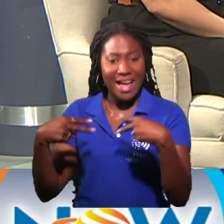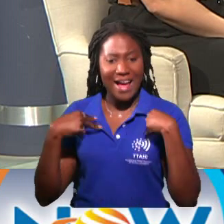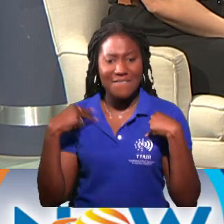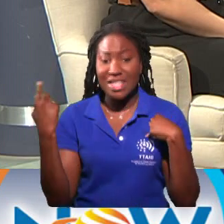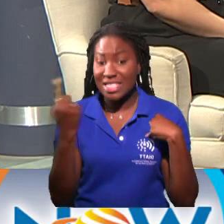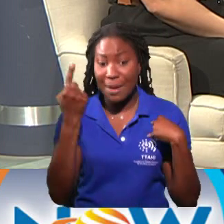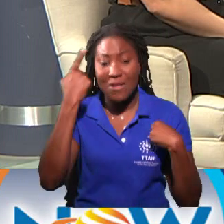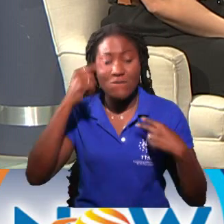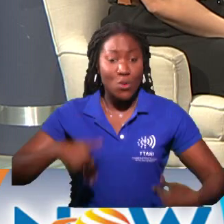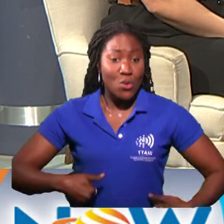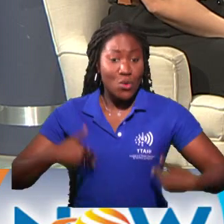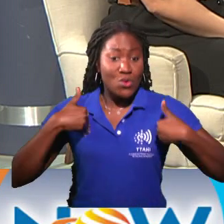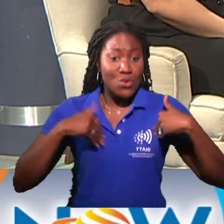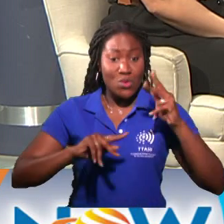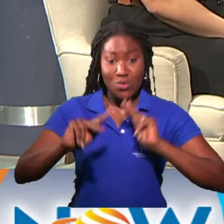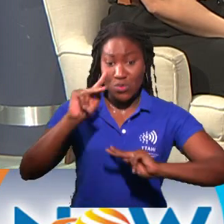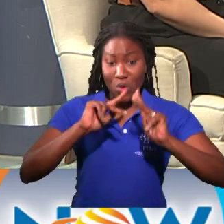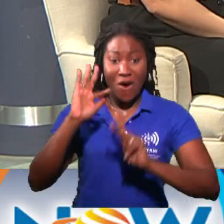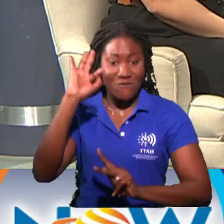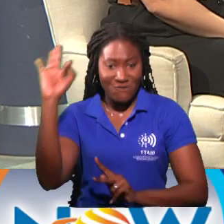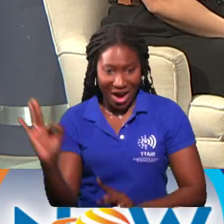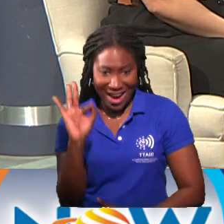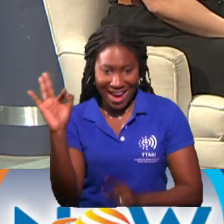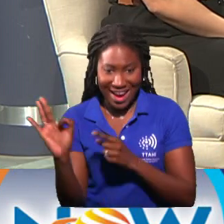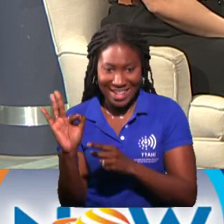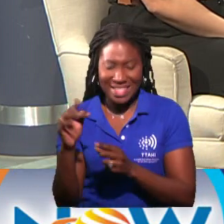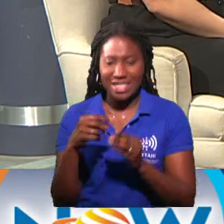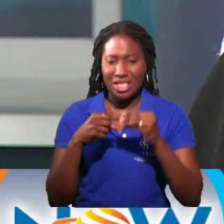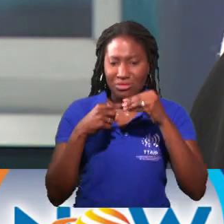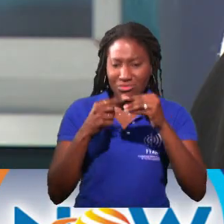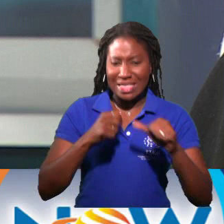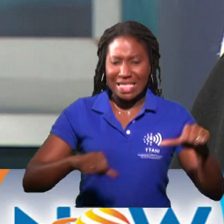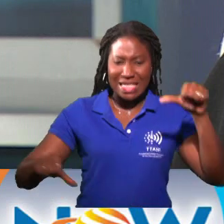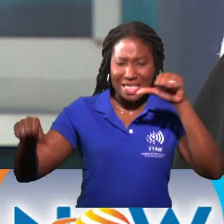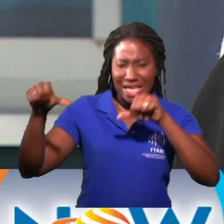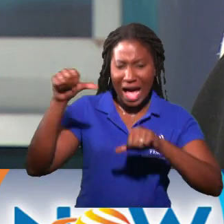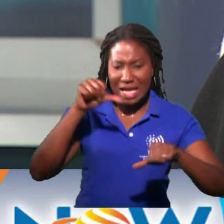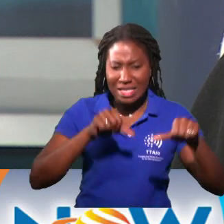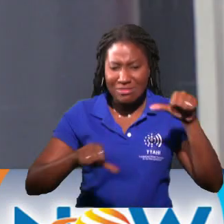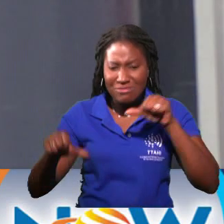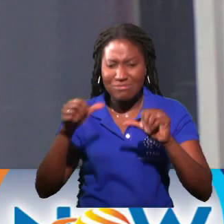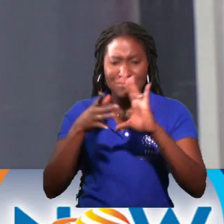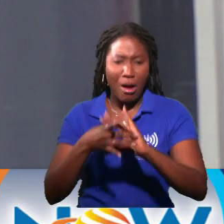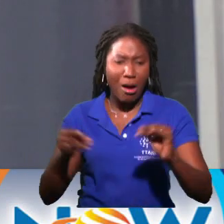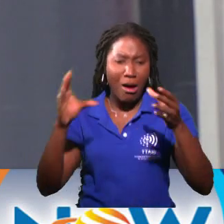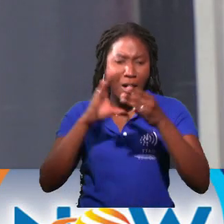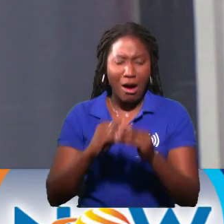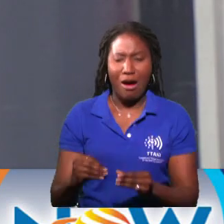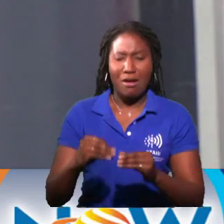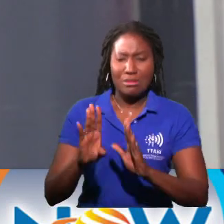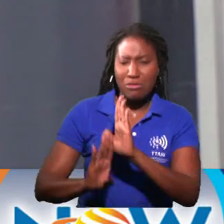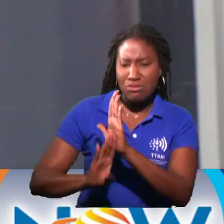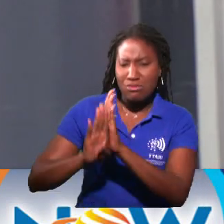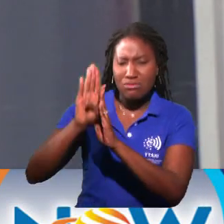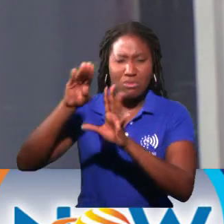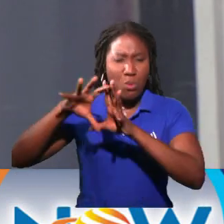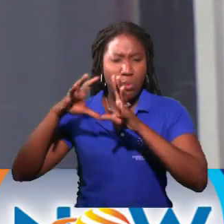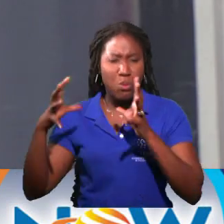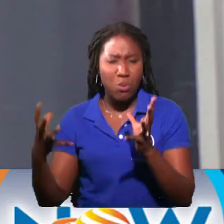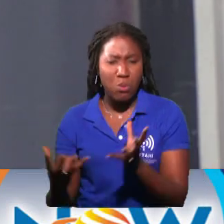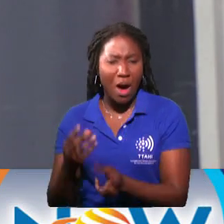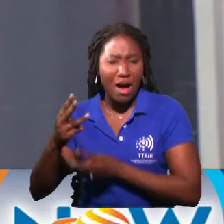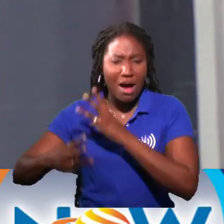for youth on Fantastic Friday, where we're going into science fiction and speculative world building and all of these things.